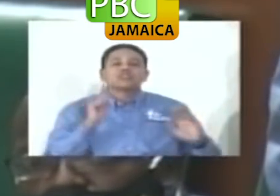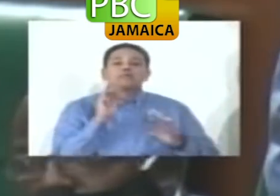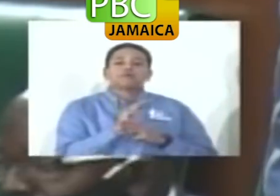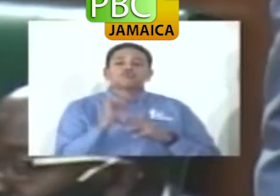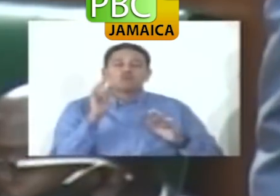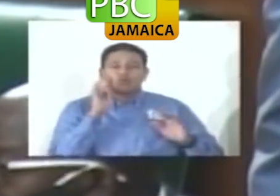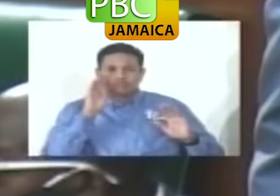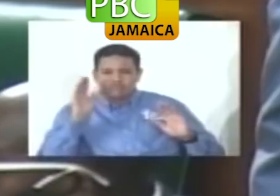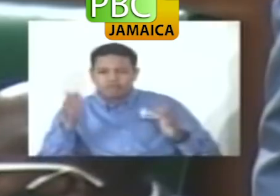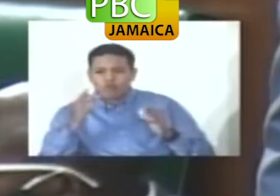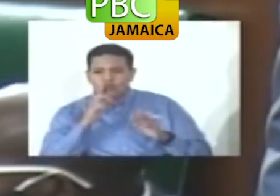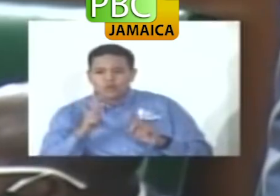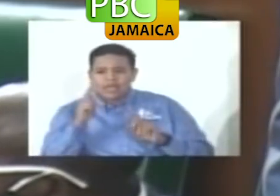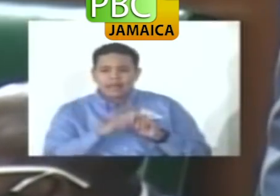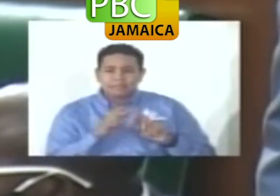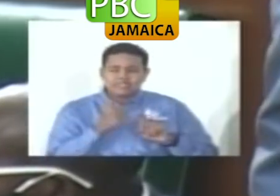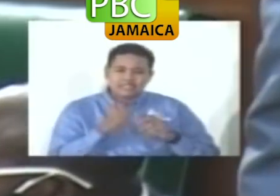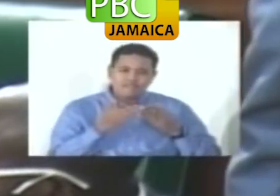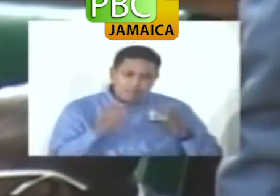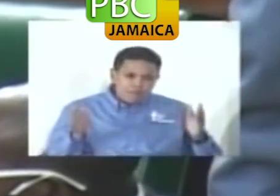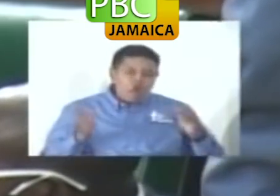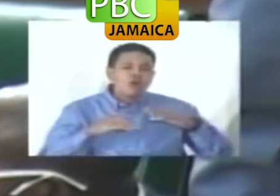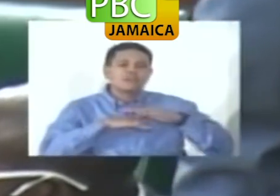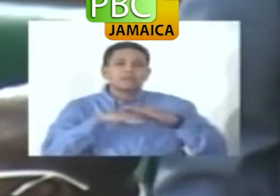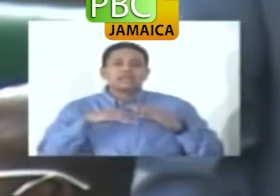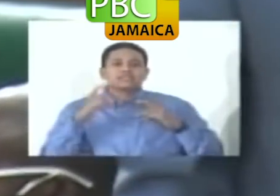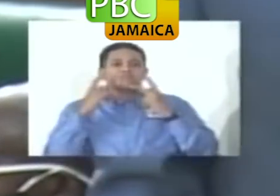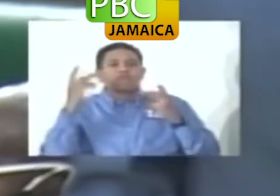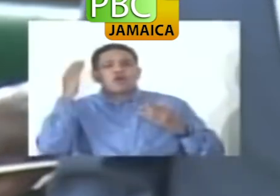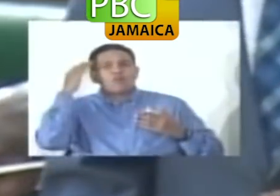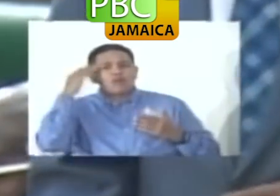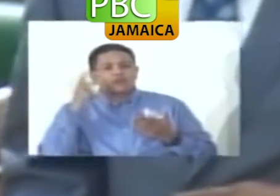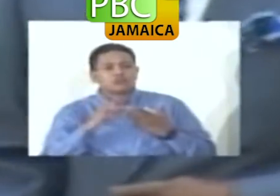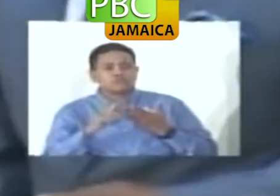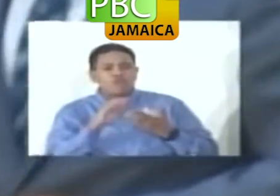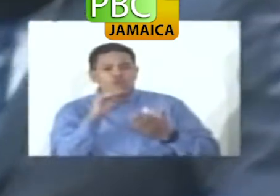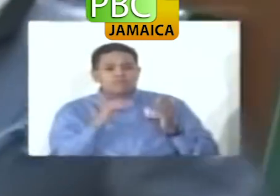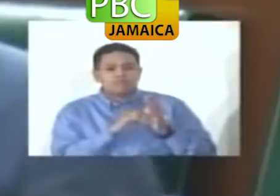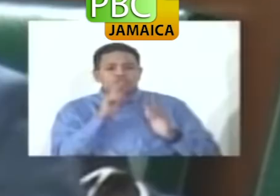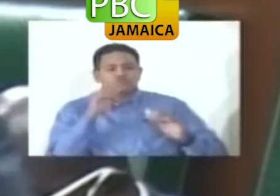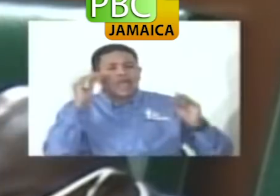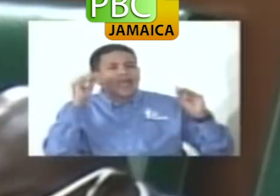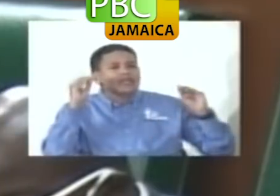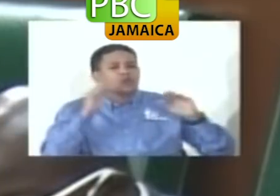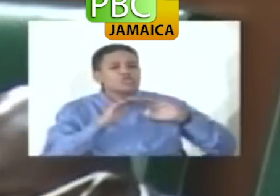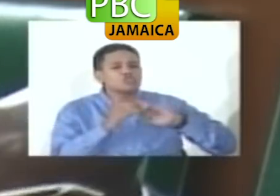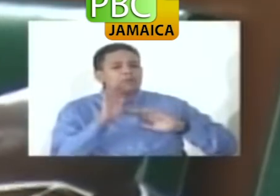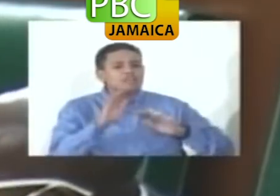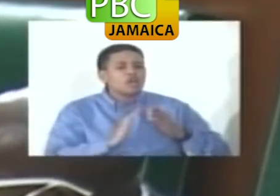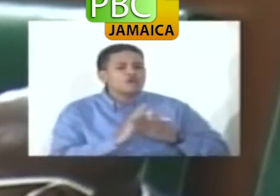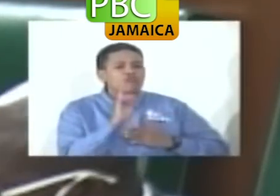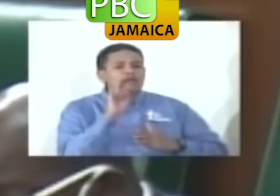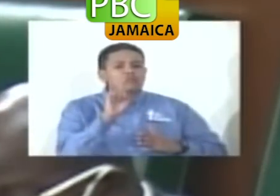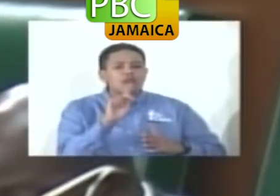its focus to implementing a broad-based public awareness program to educate Jamaicans on their right to